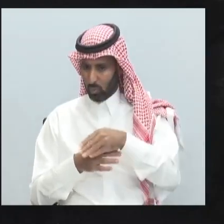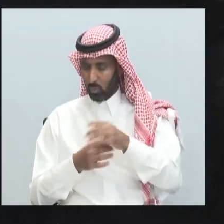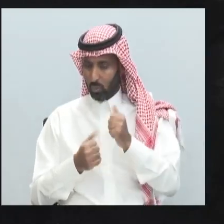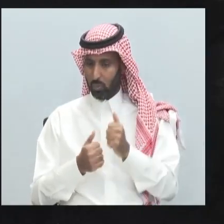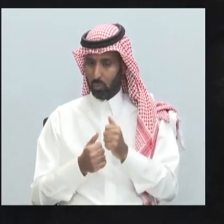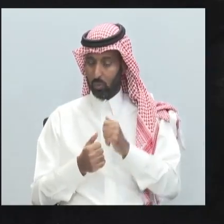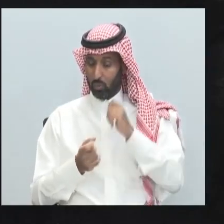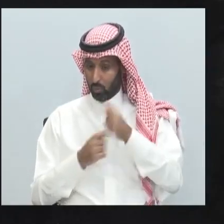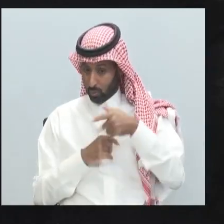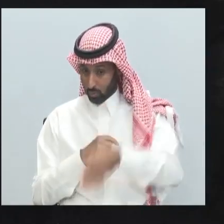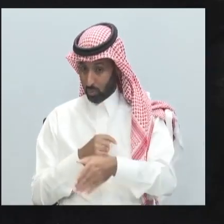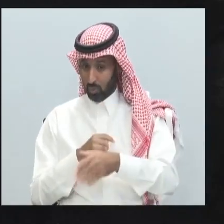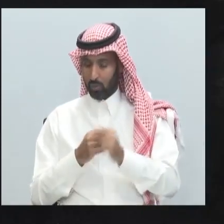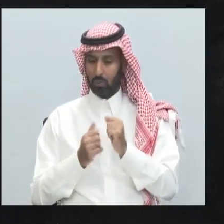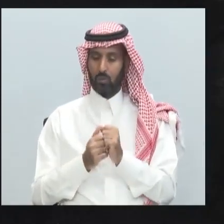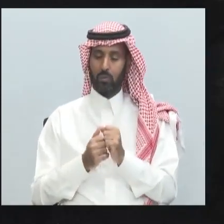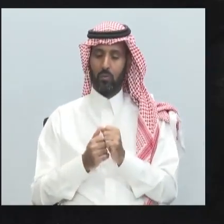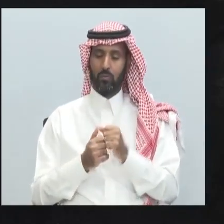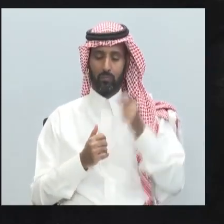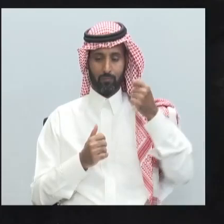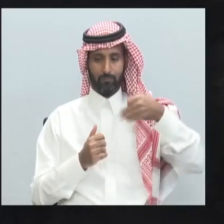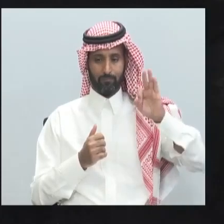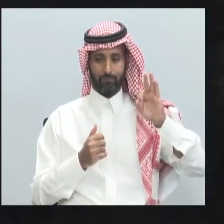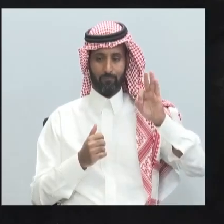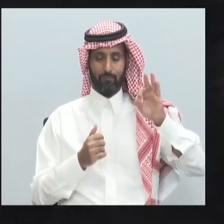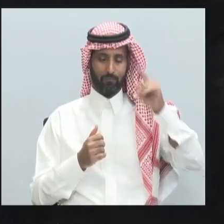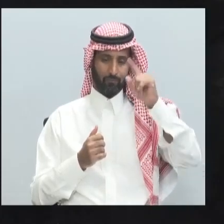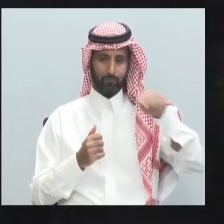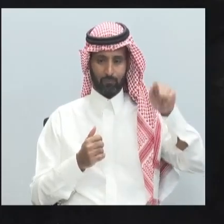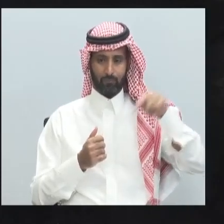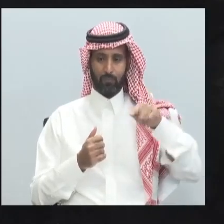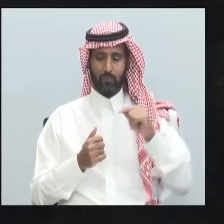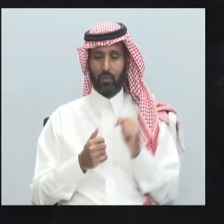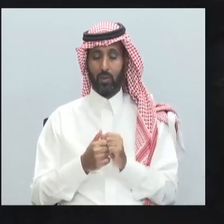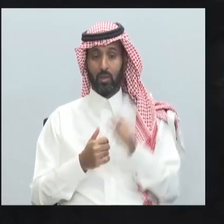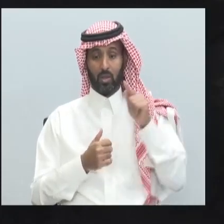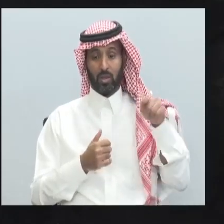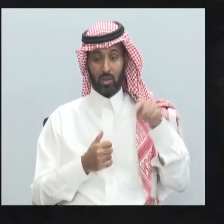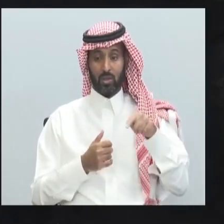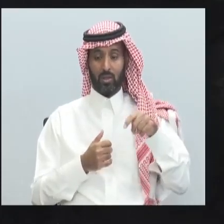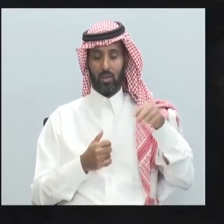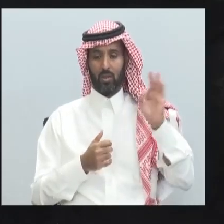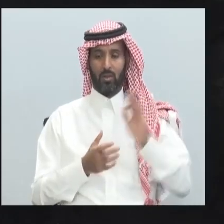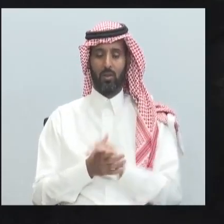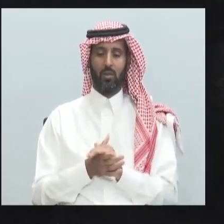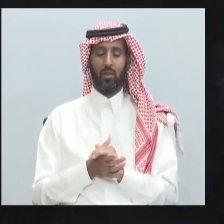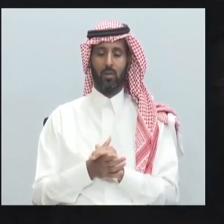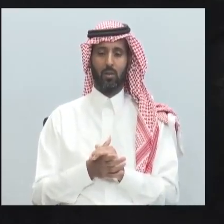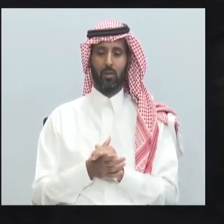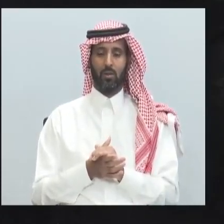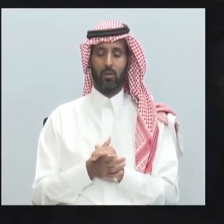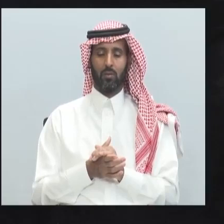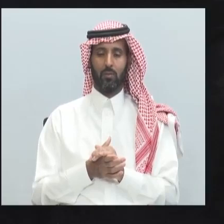or fast? Yes, fast. So this sentence is what? Wrong. It's what? False. Excellent. So we